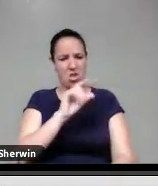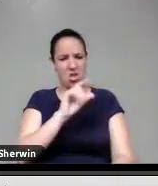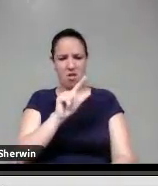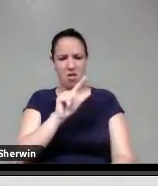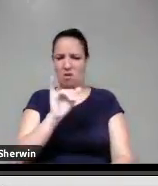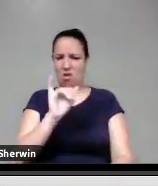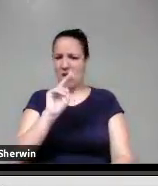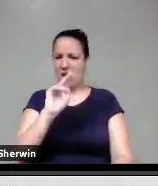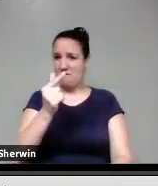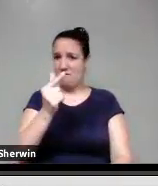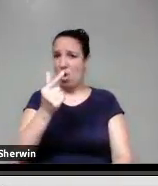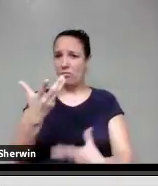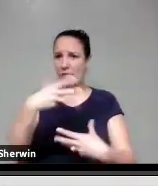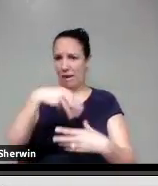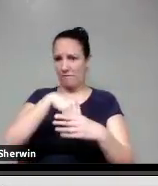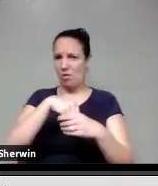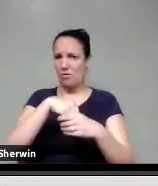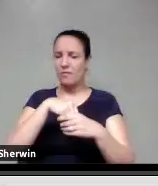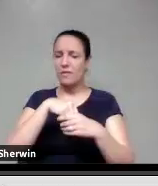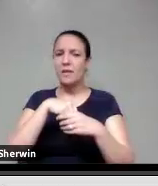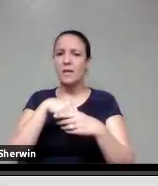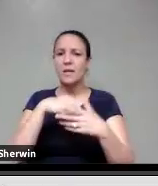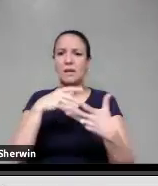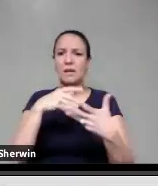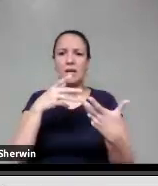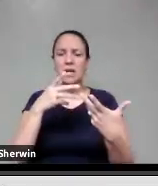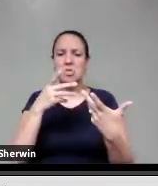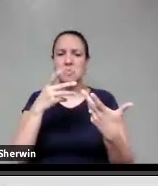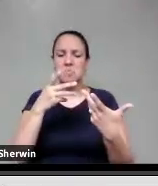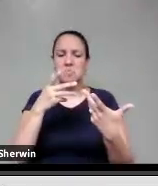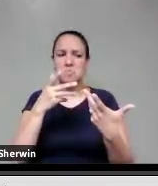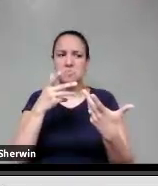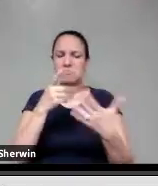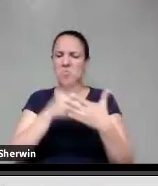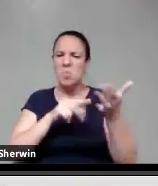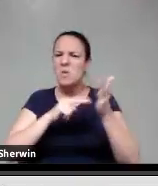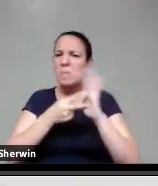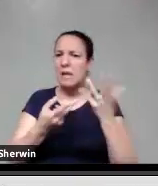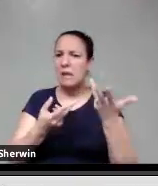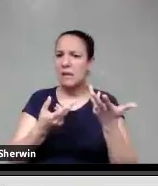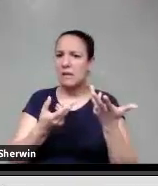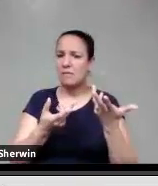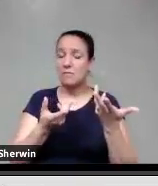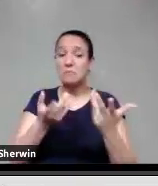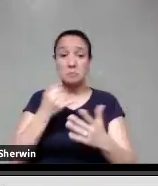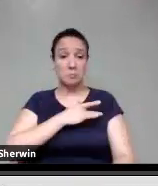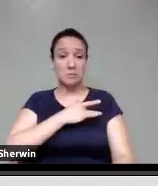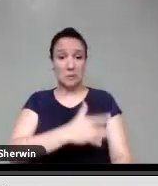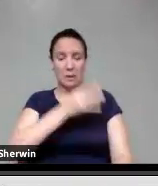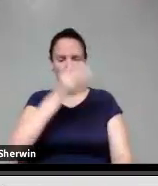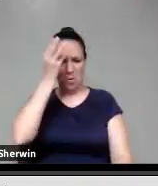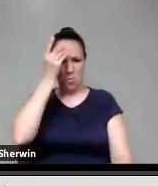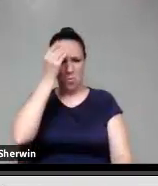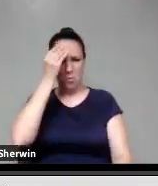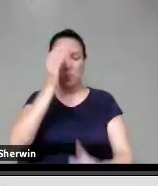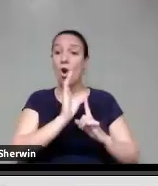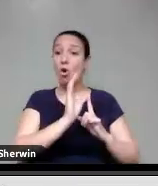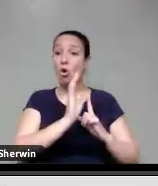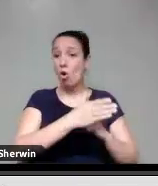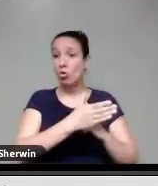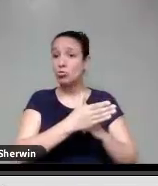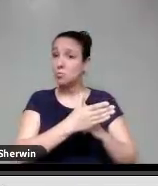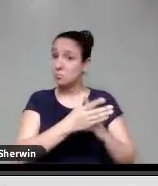For instance, we often think of culture as part of our diversity efforts, and that is a very natural fit for that. But what